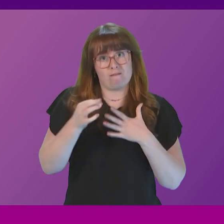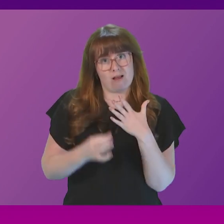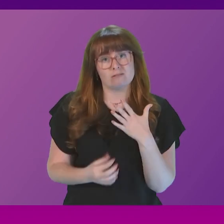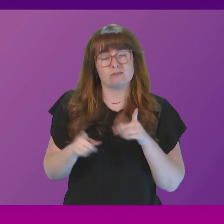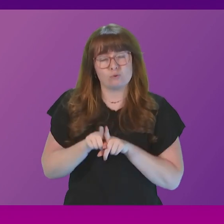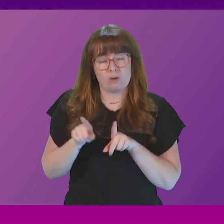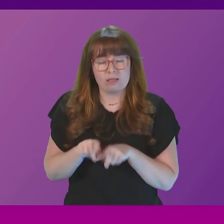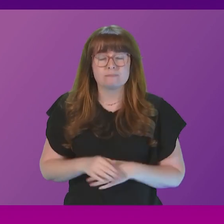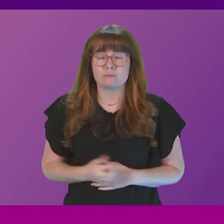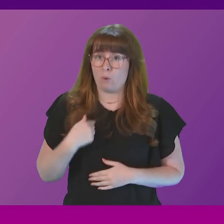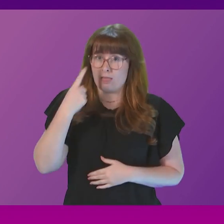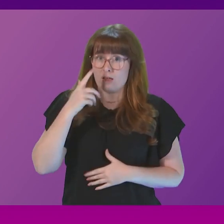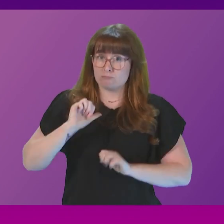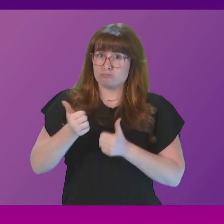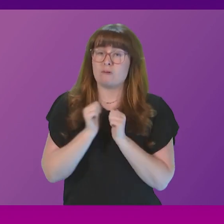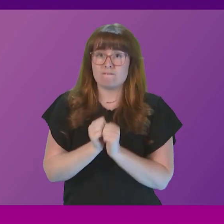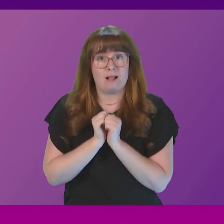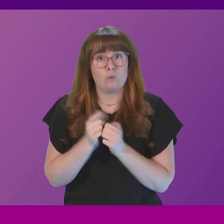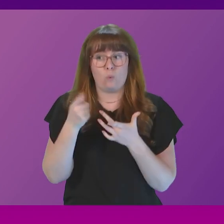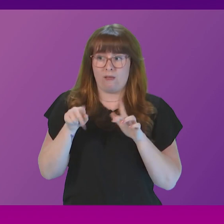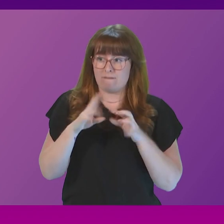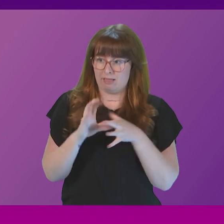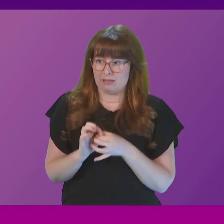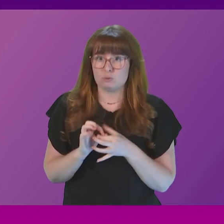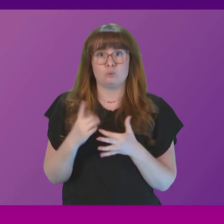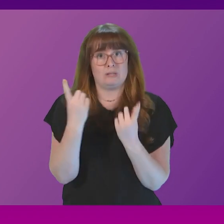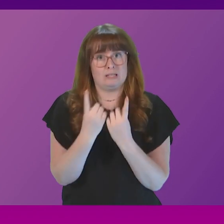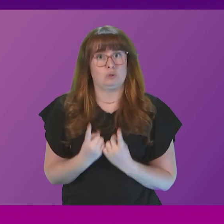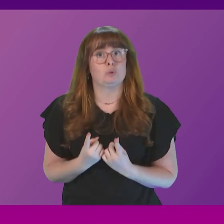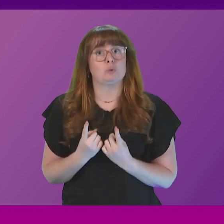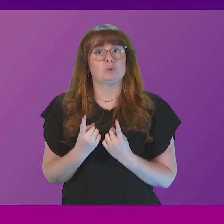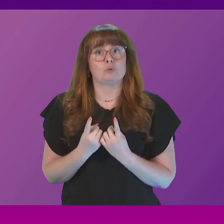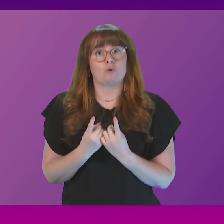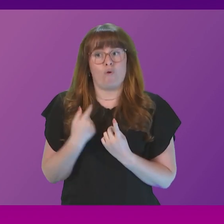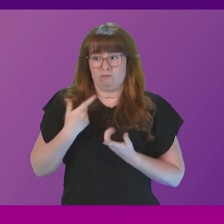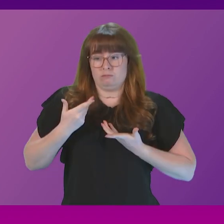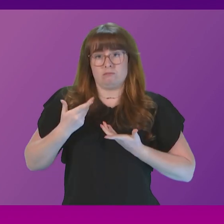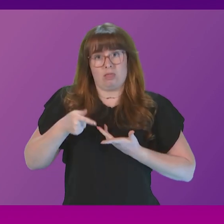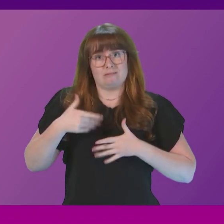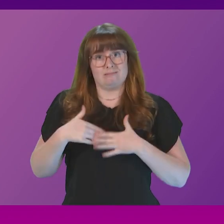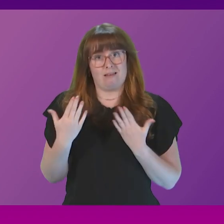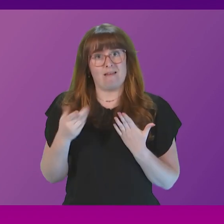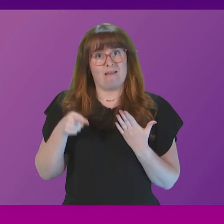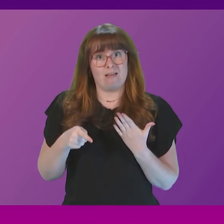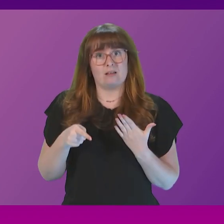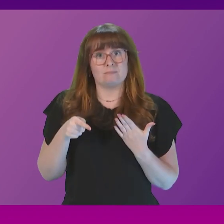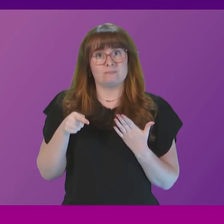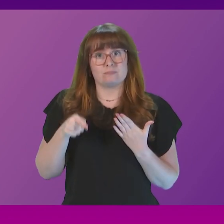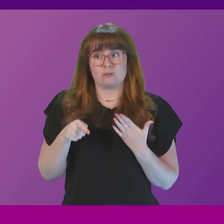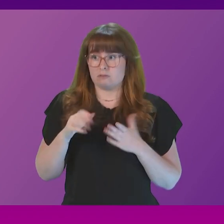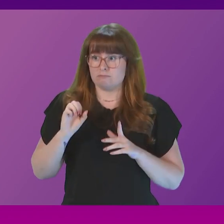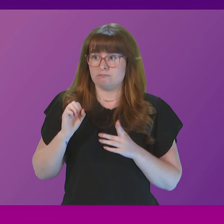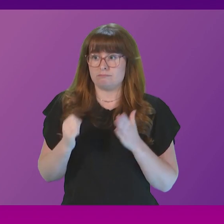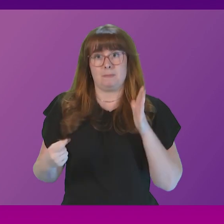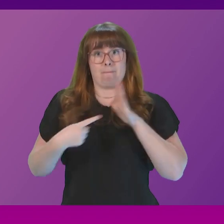as well. So I think there's great value, whether it's in the issues of the day that are at the foremost